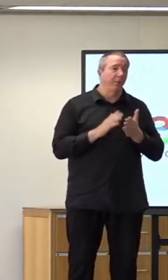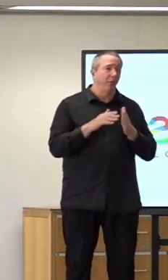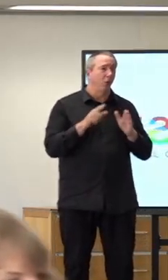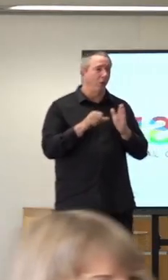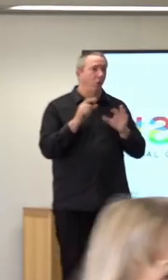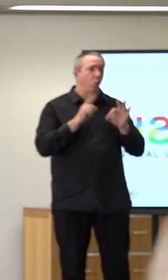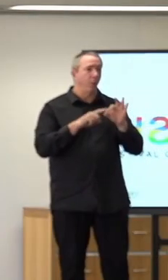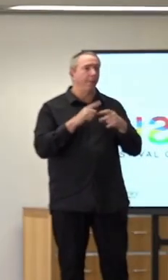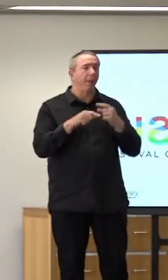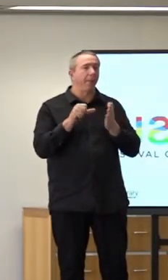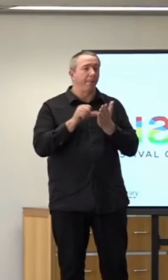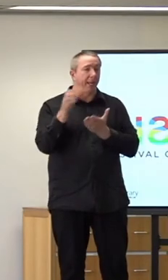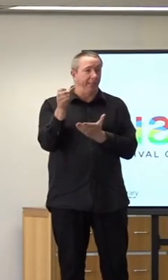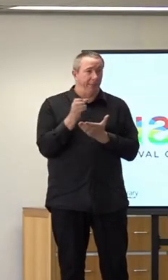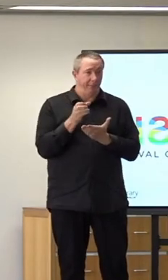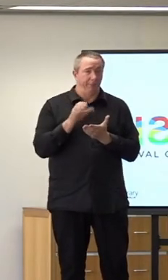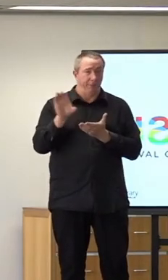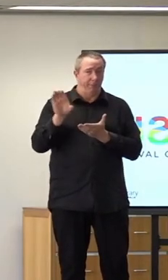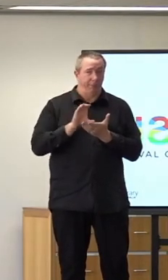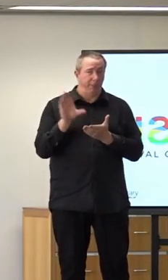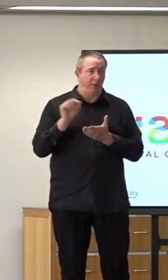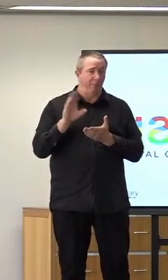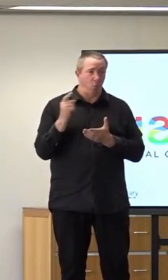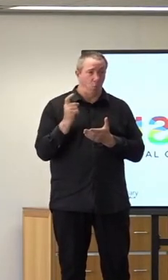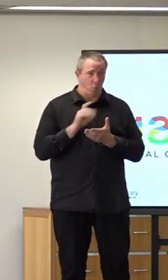really important one.